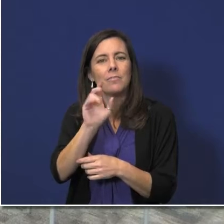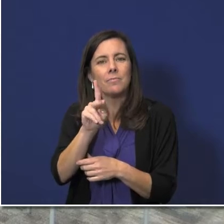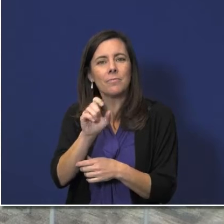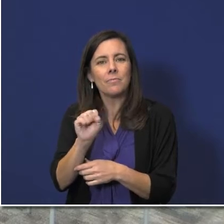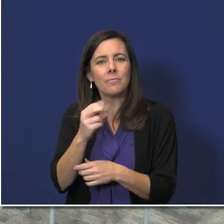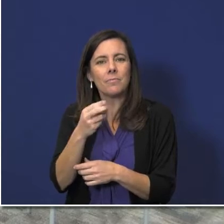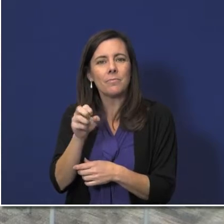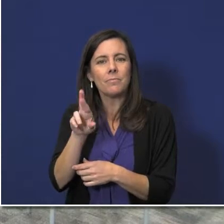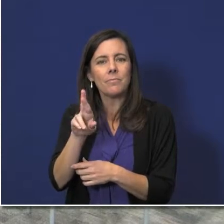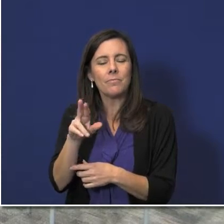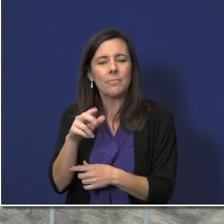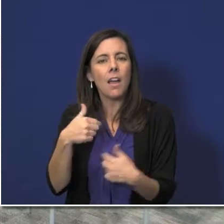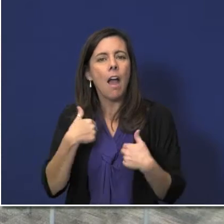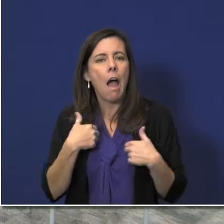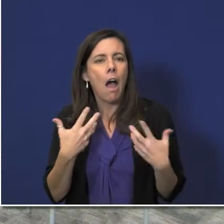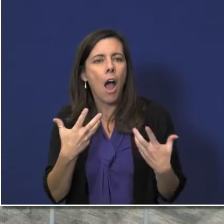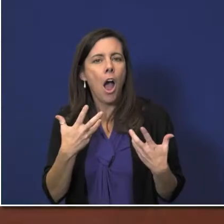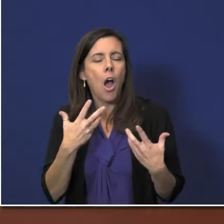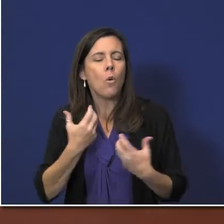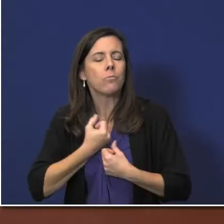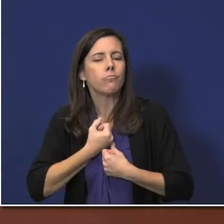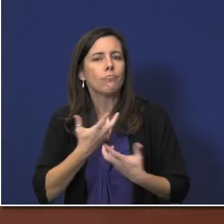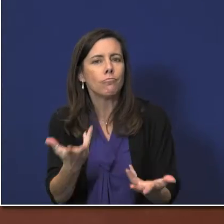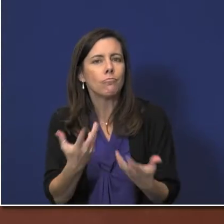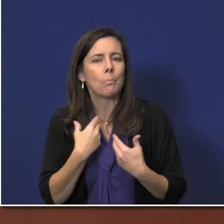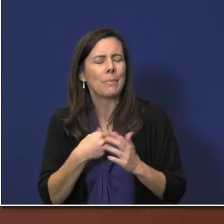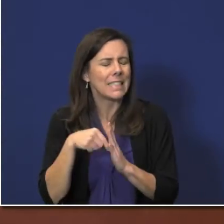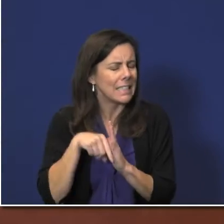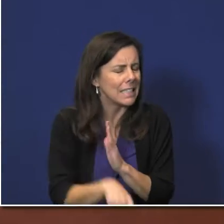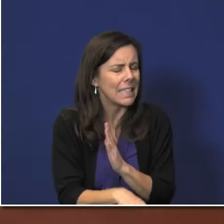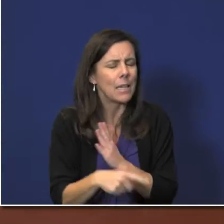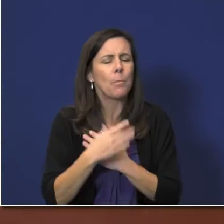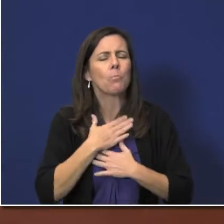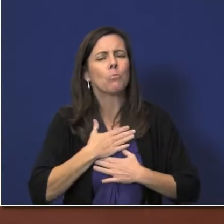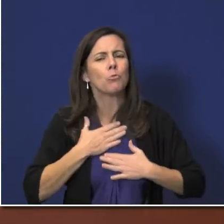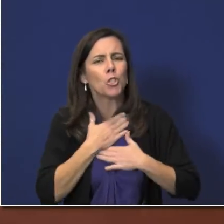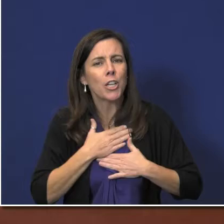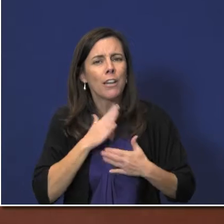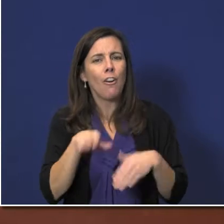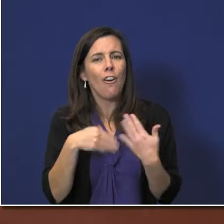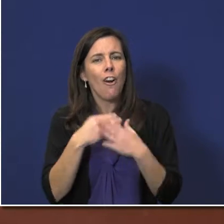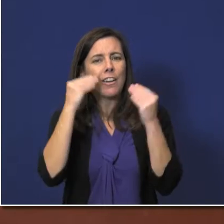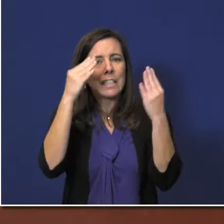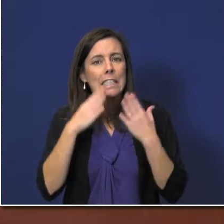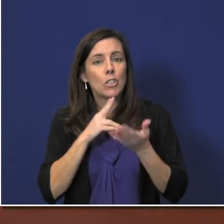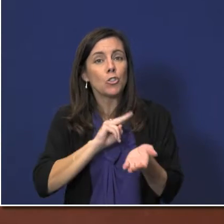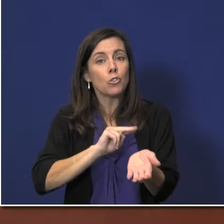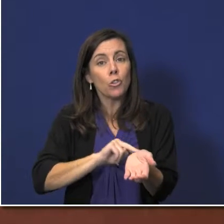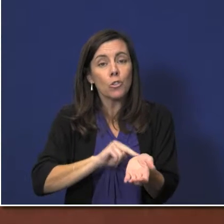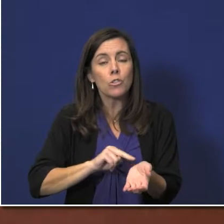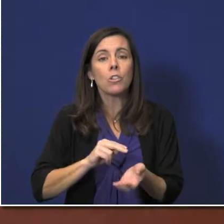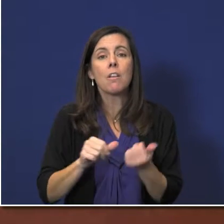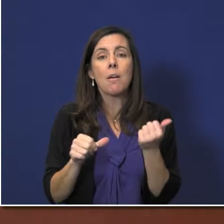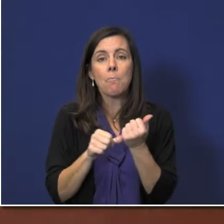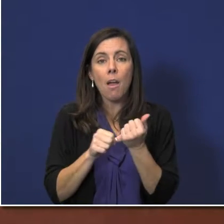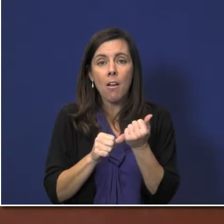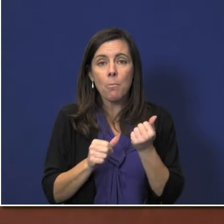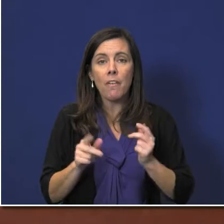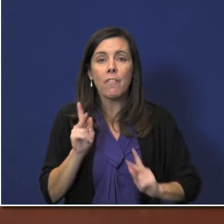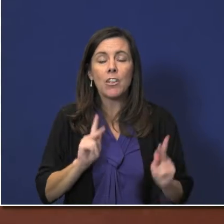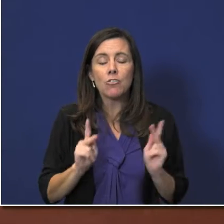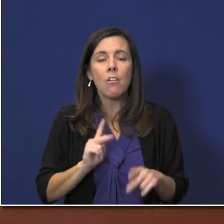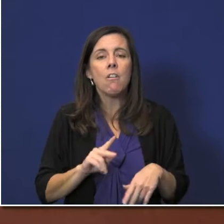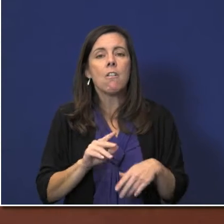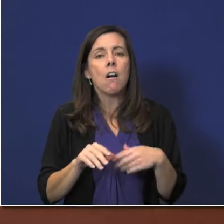I too want to express my deep appreciation for our teachers, nurses, paraprofessionals,